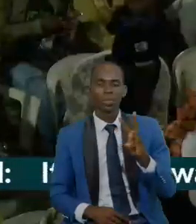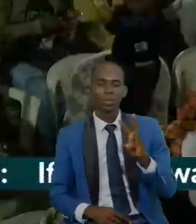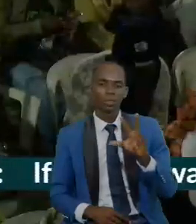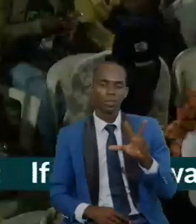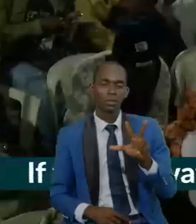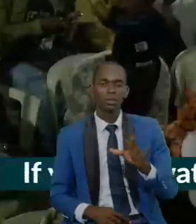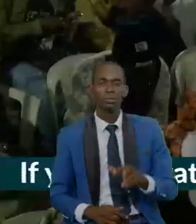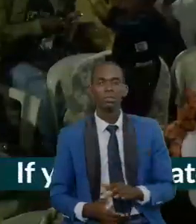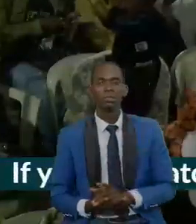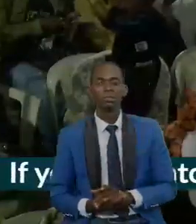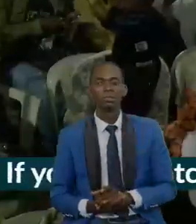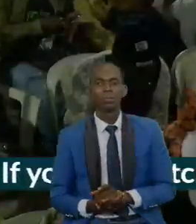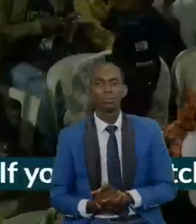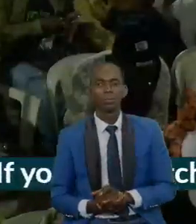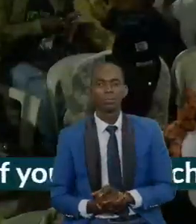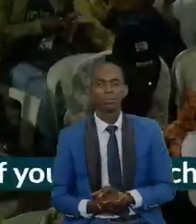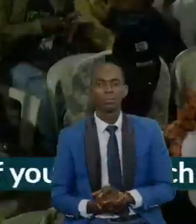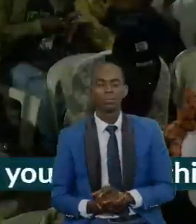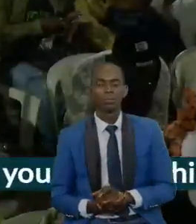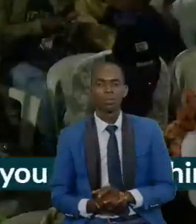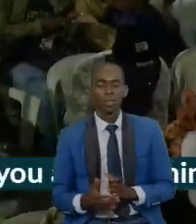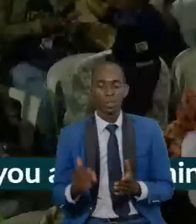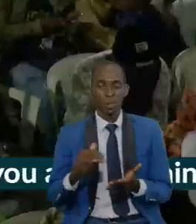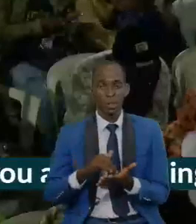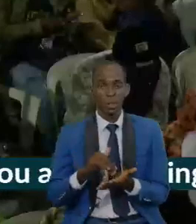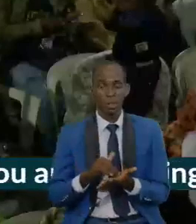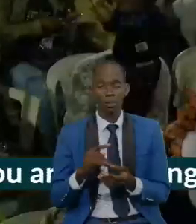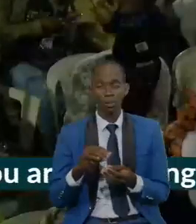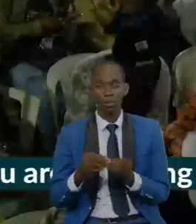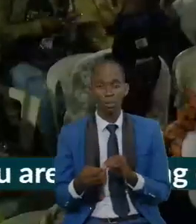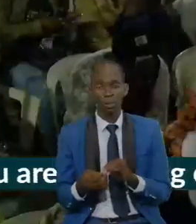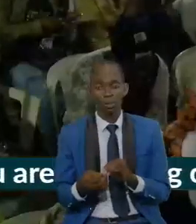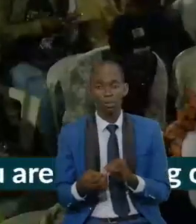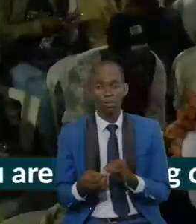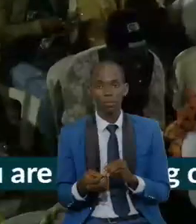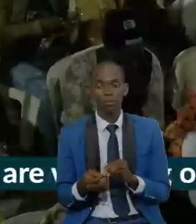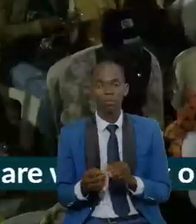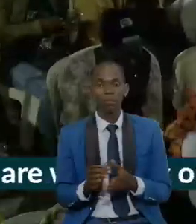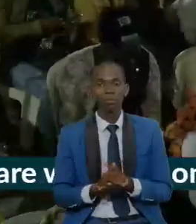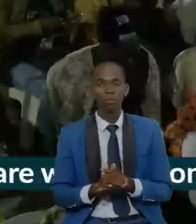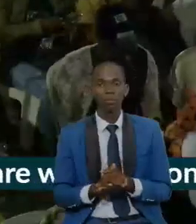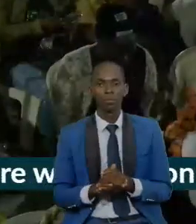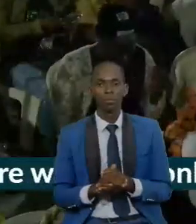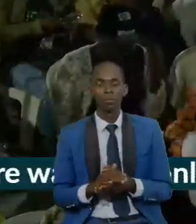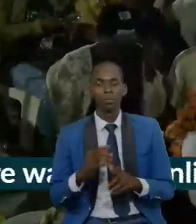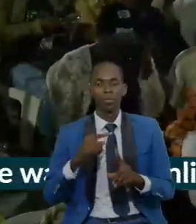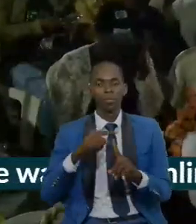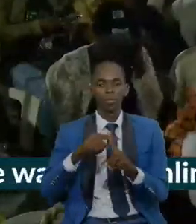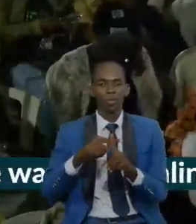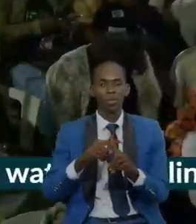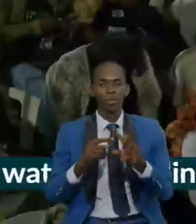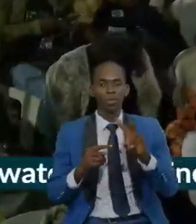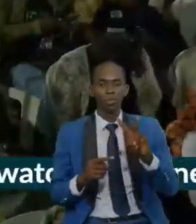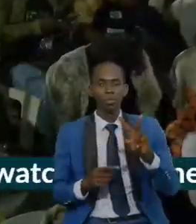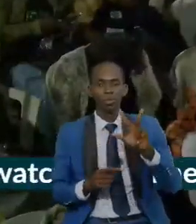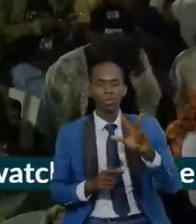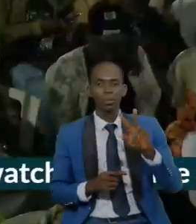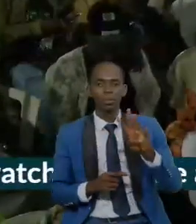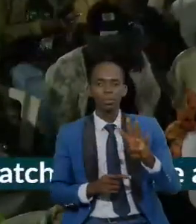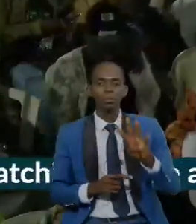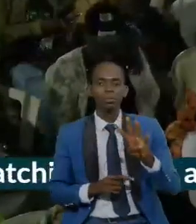63. Nous reprenons. I take it again. Plus 234. Plus 234.